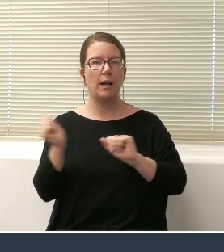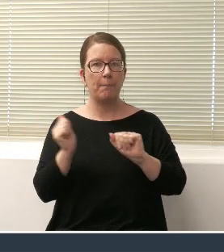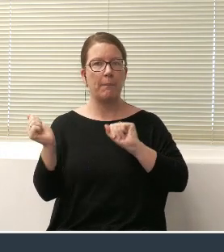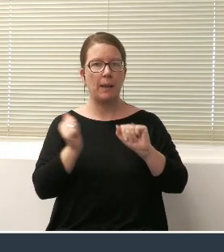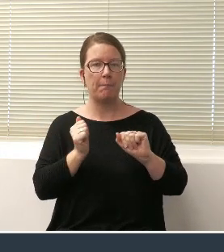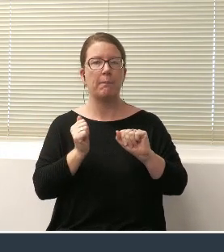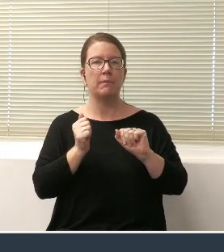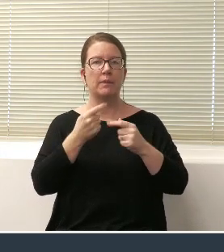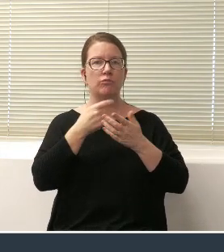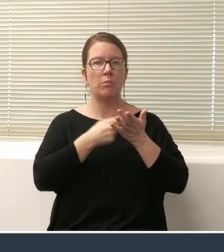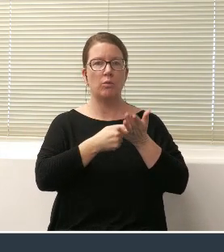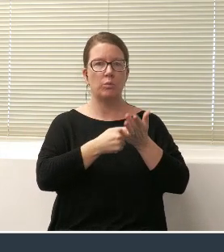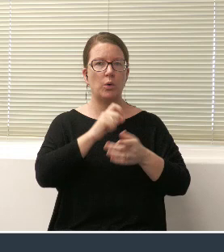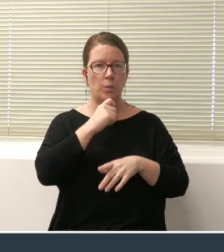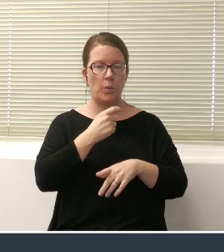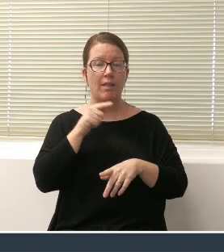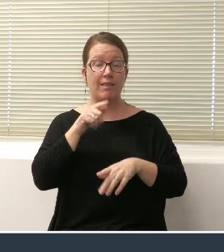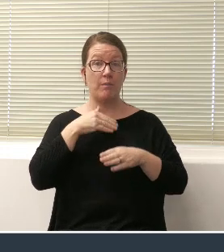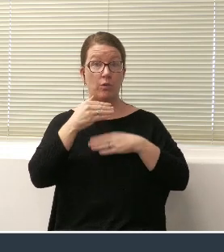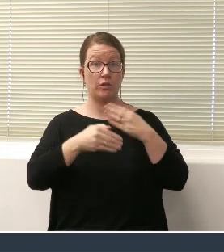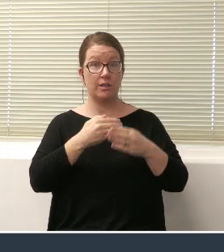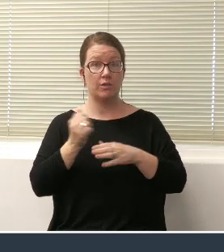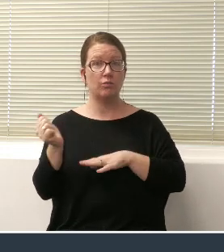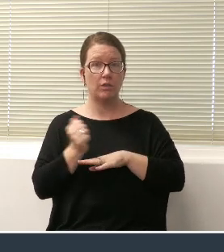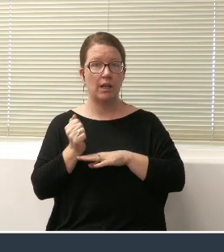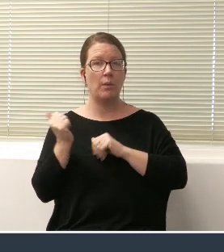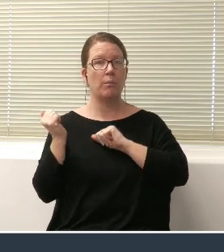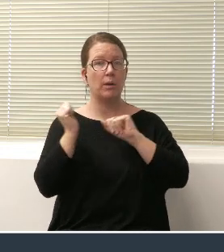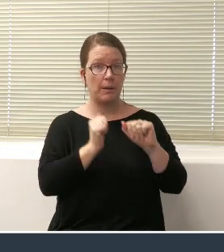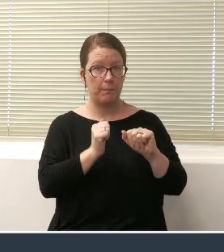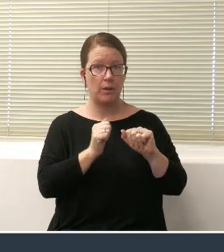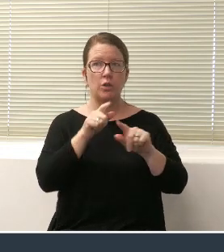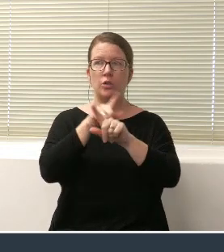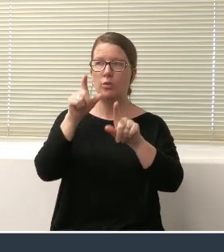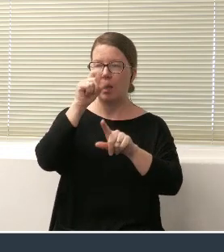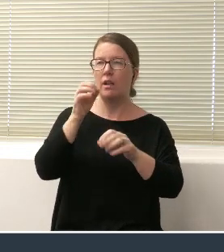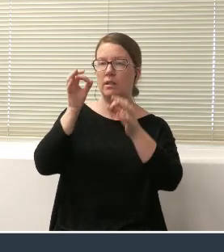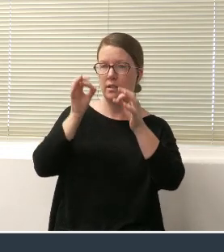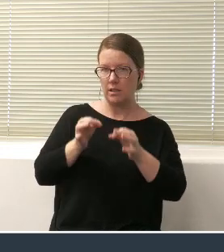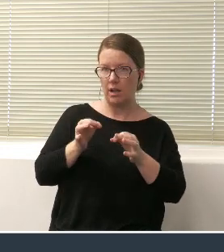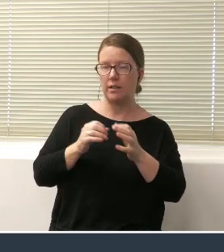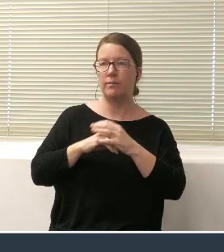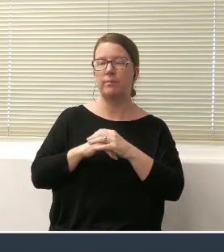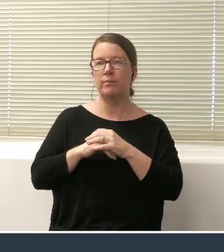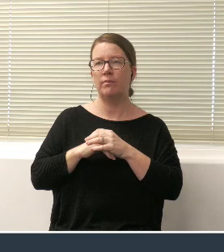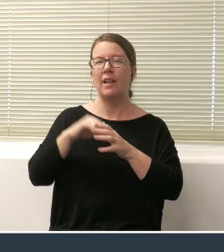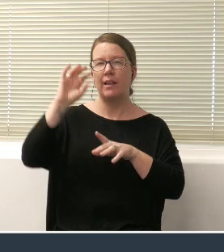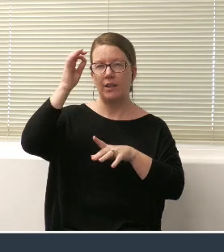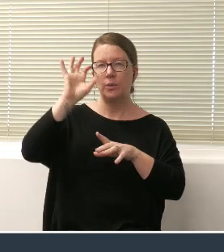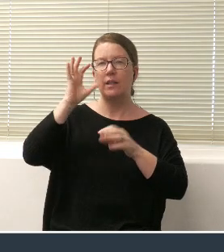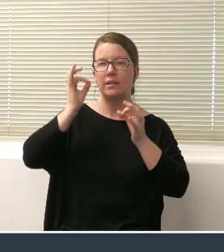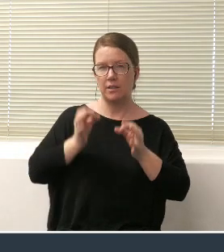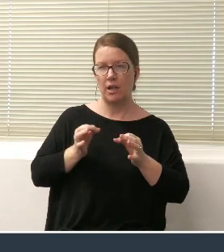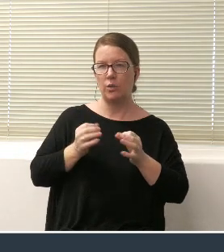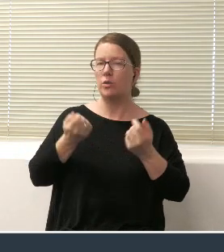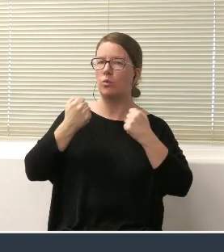at. And so it's through that process we will be able to, council will be able to make that call earlier on, so we don't have to wait for 3